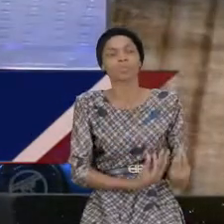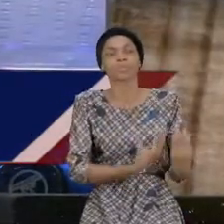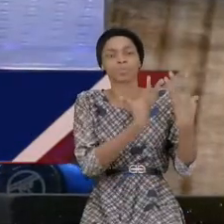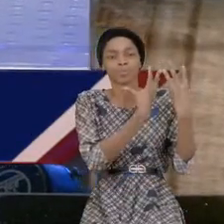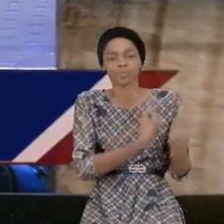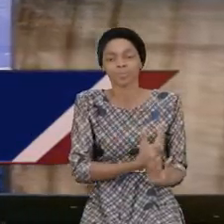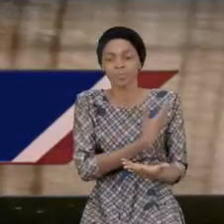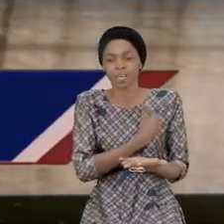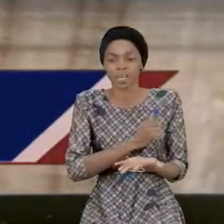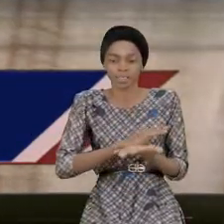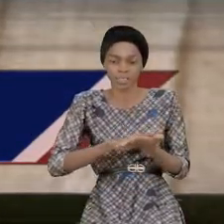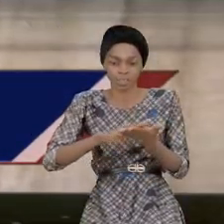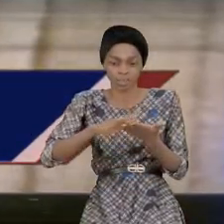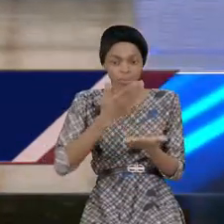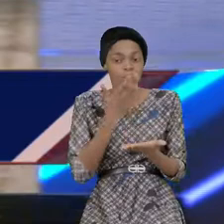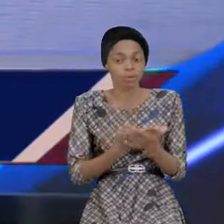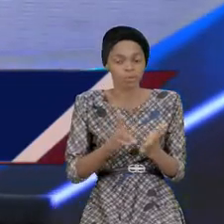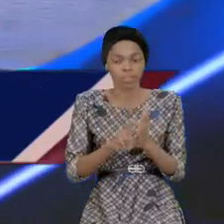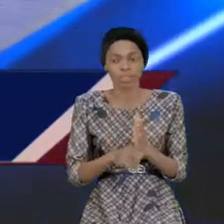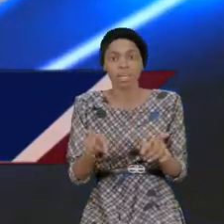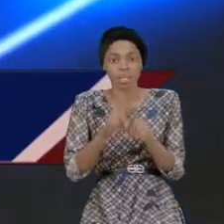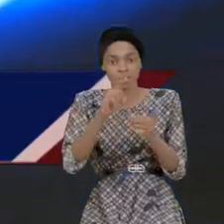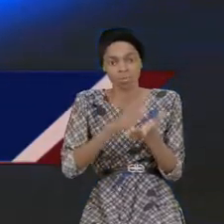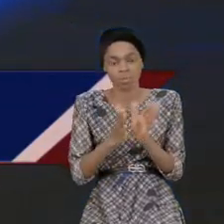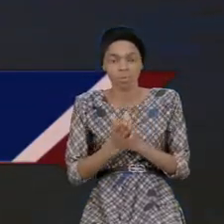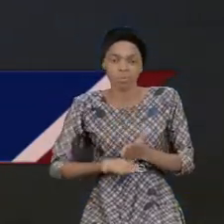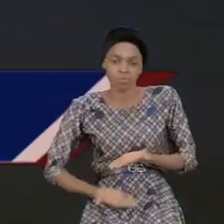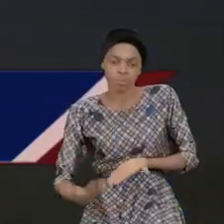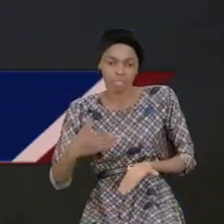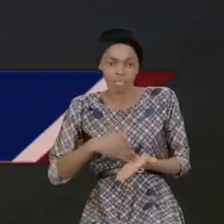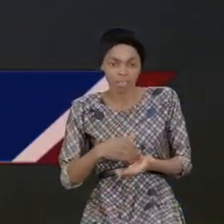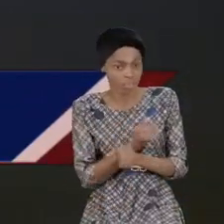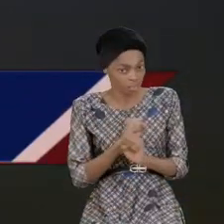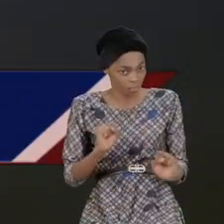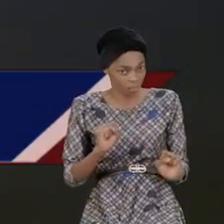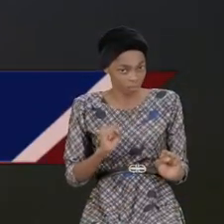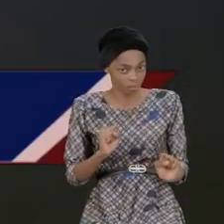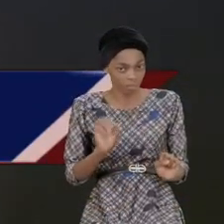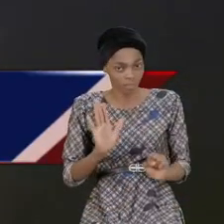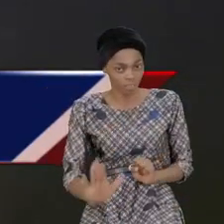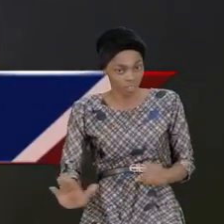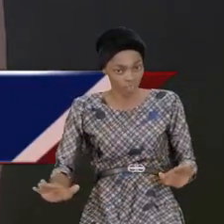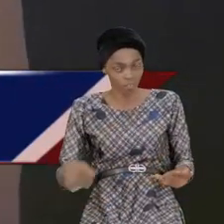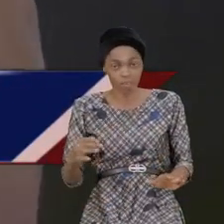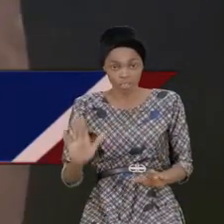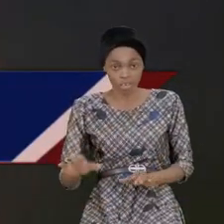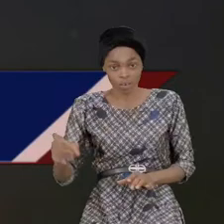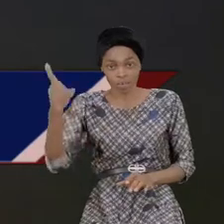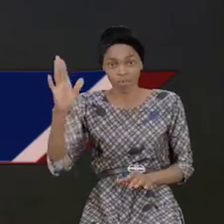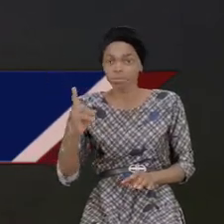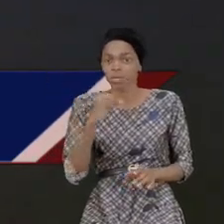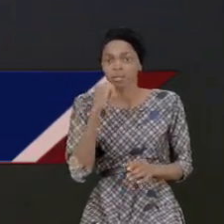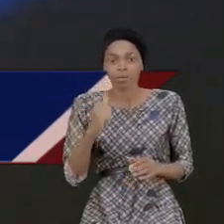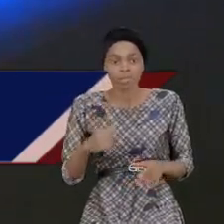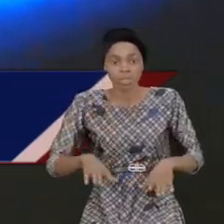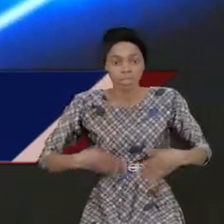goodness. As you become born again, a child of God, you're not living in isolation. You're living with